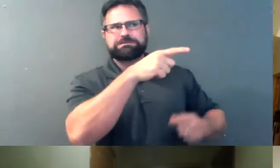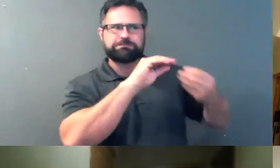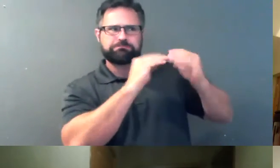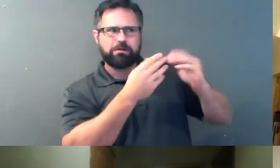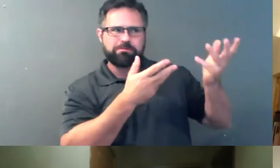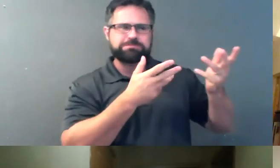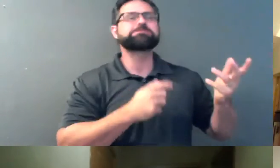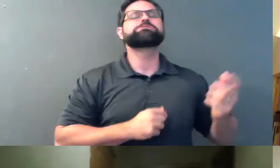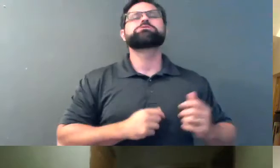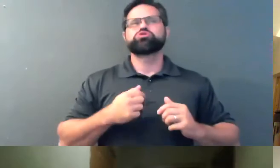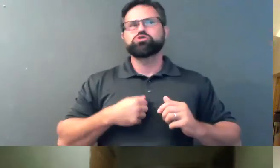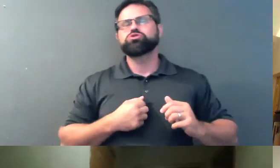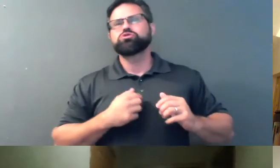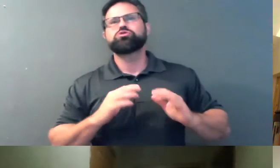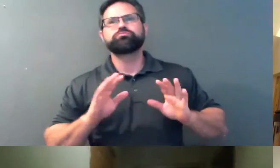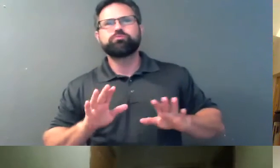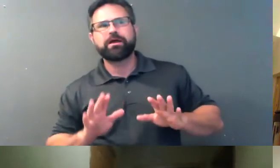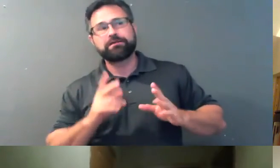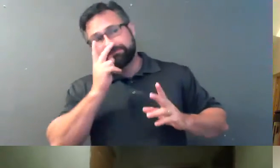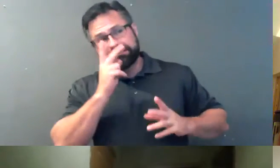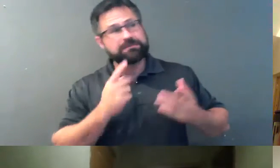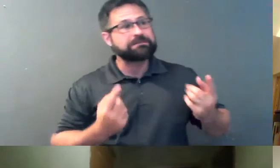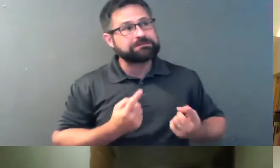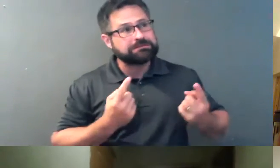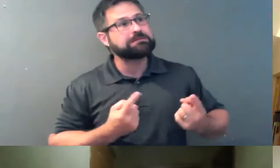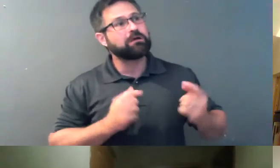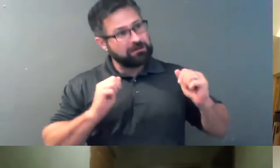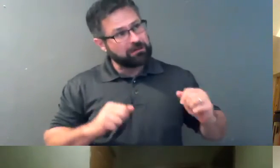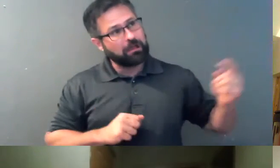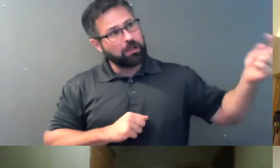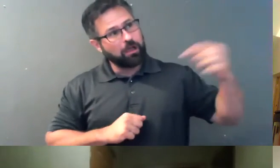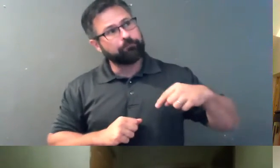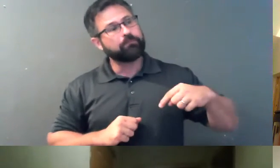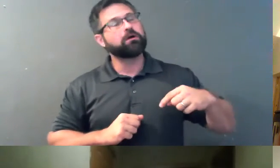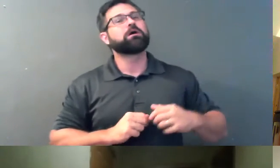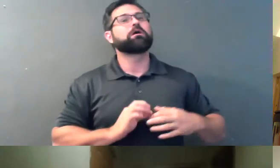wait just a little bit if she can reconnect. And